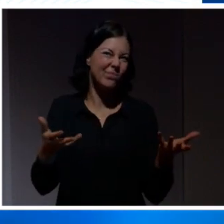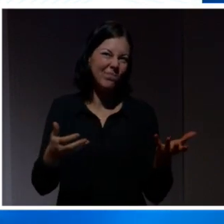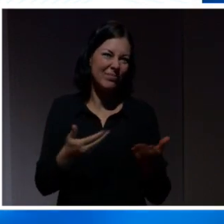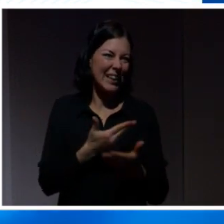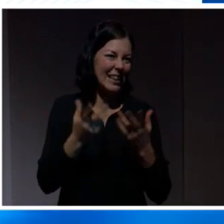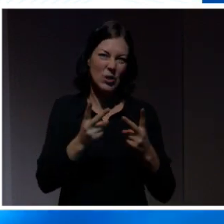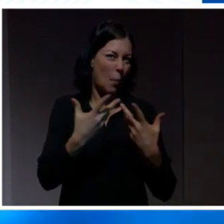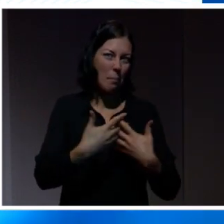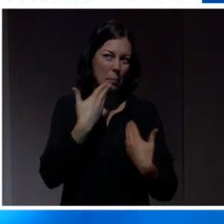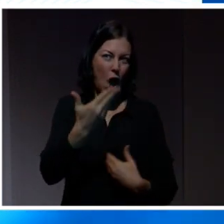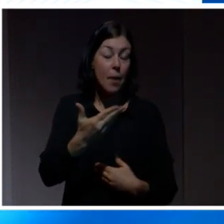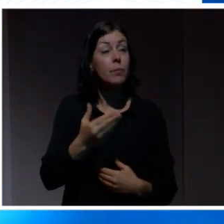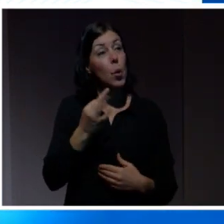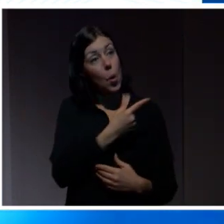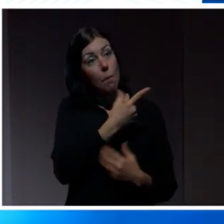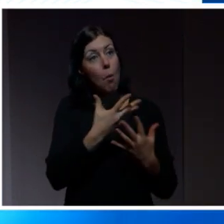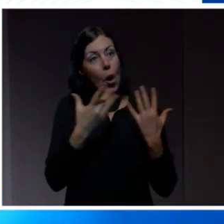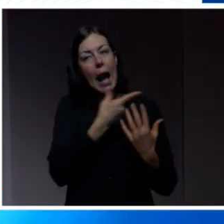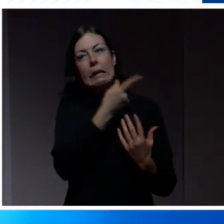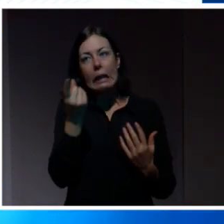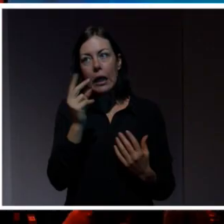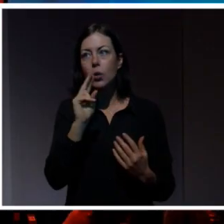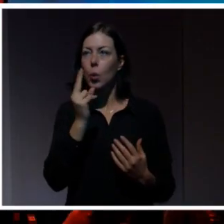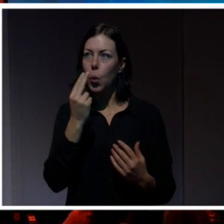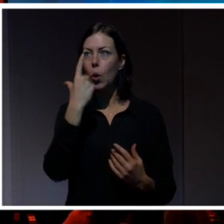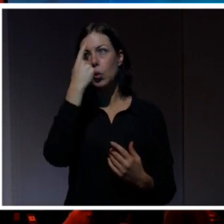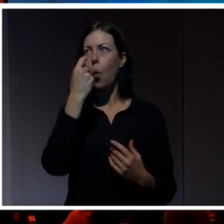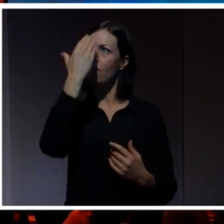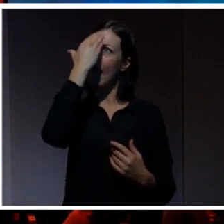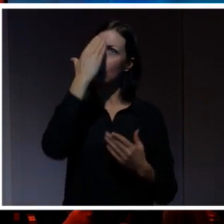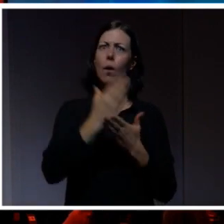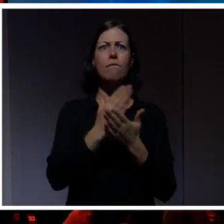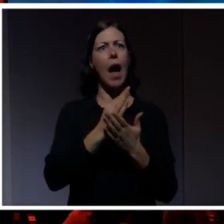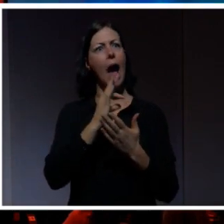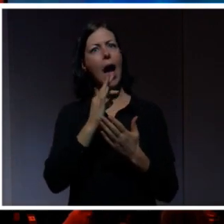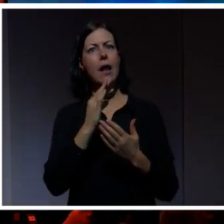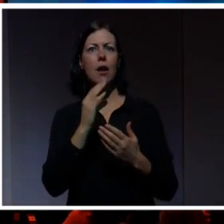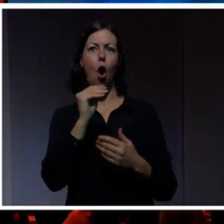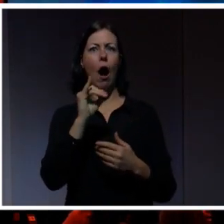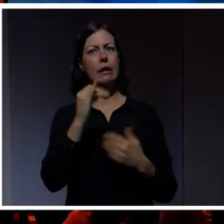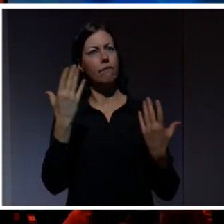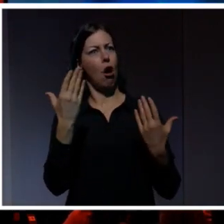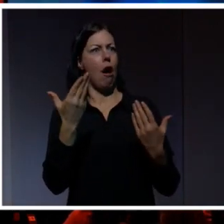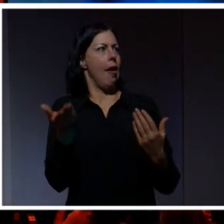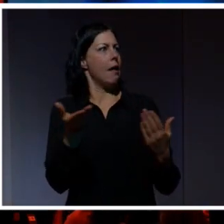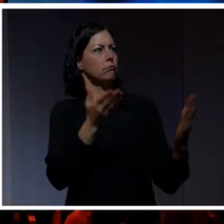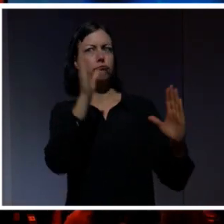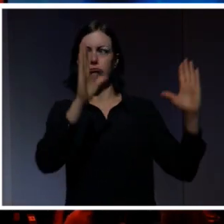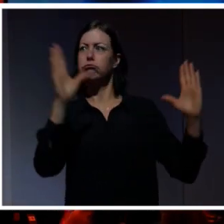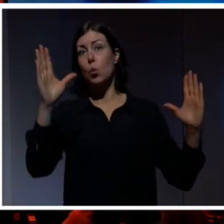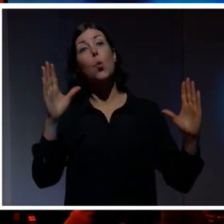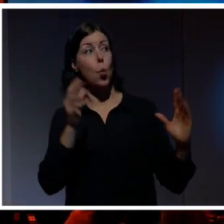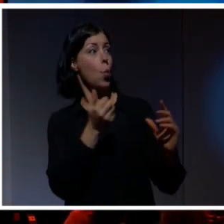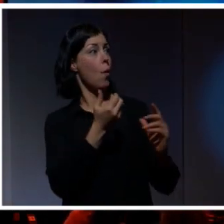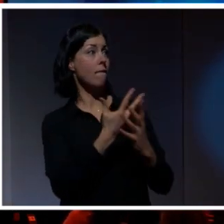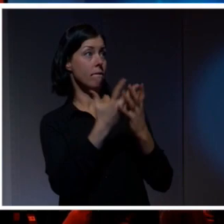So, how many of you feel like you have an idea of what AI is? Show your hands. There's a few more that came